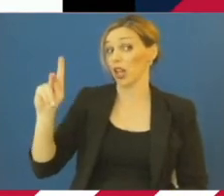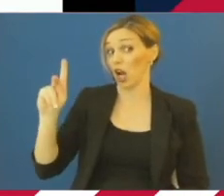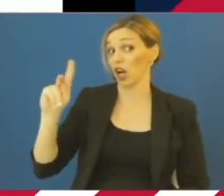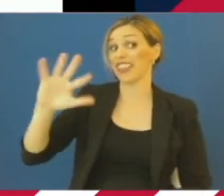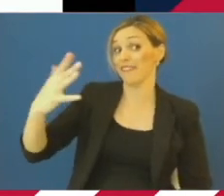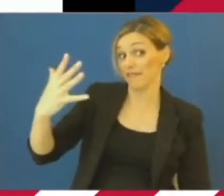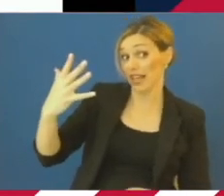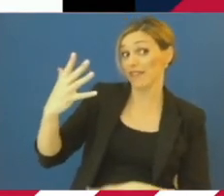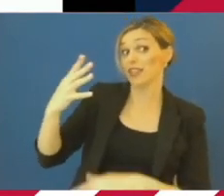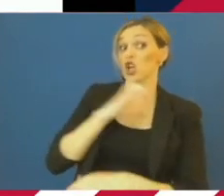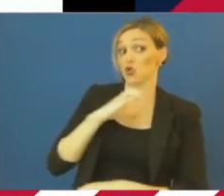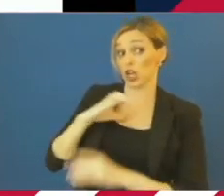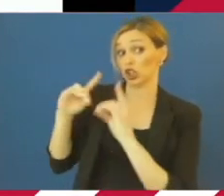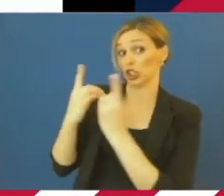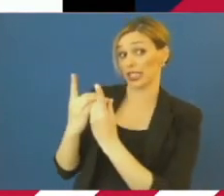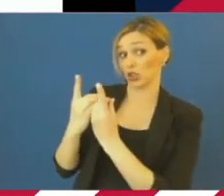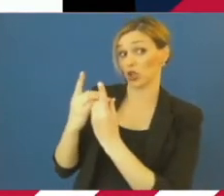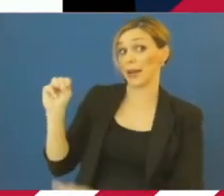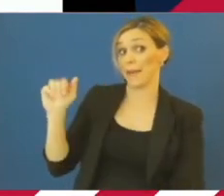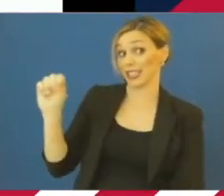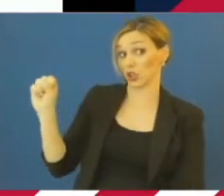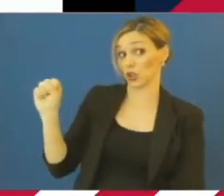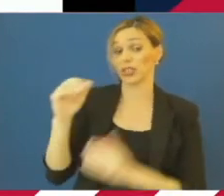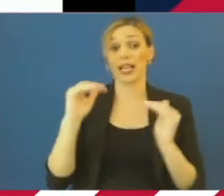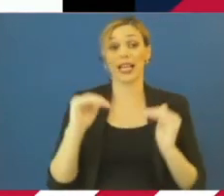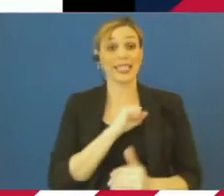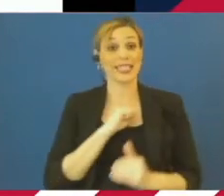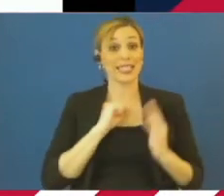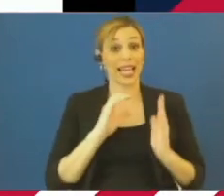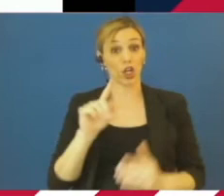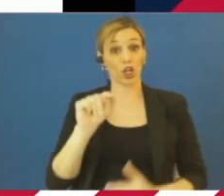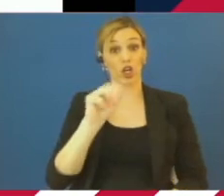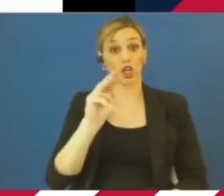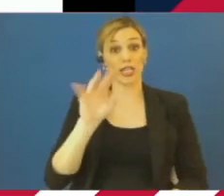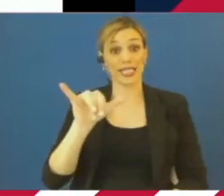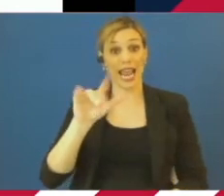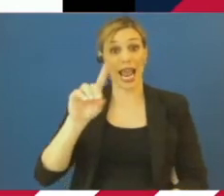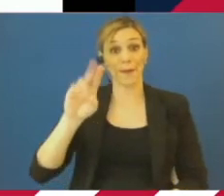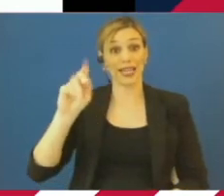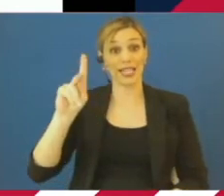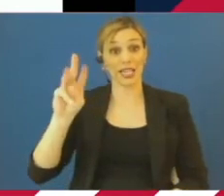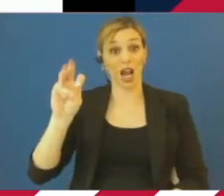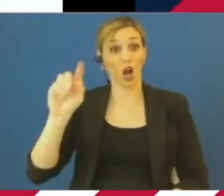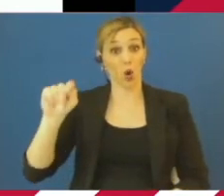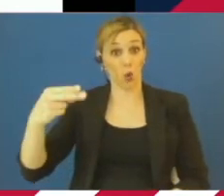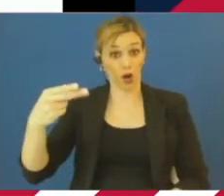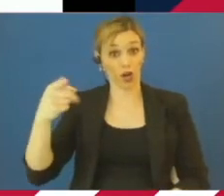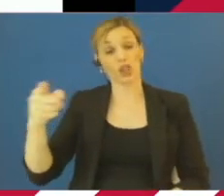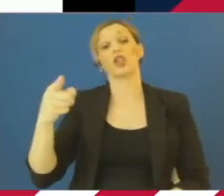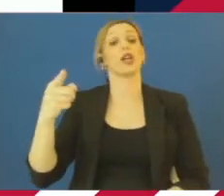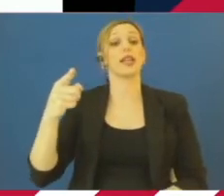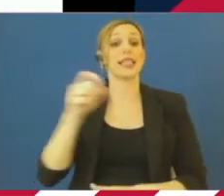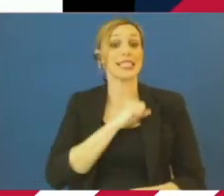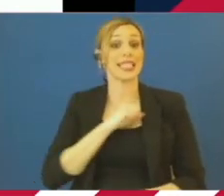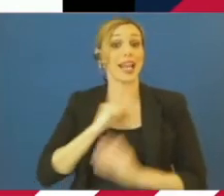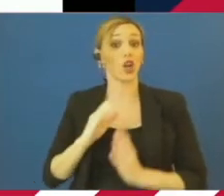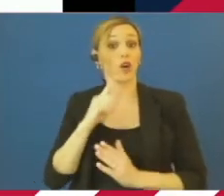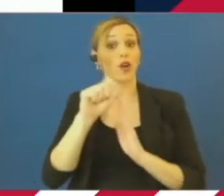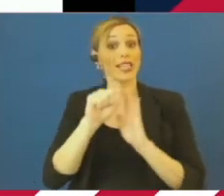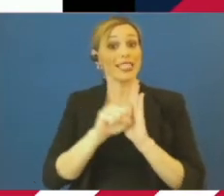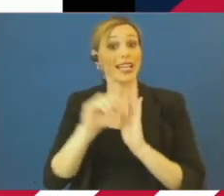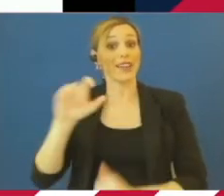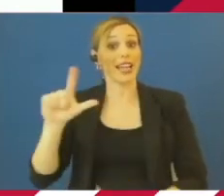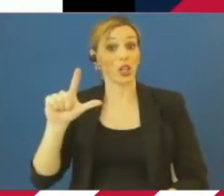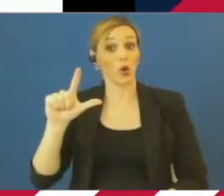Massachusetts. Senator Tammy Duckworth serves as the junior senator from the state of Illinois. Congresswoman